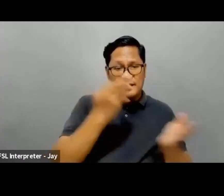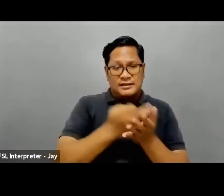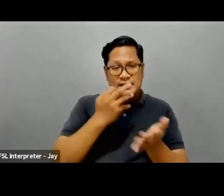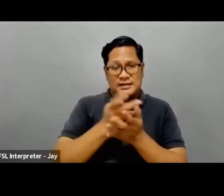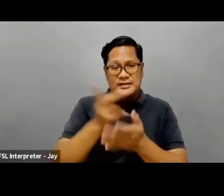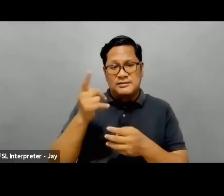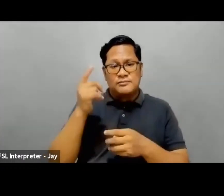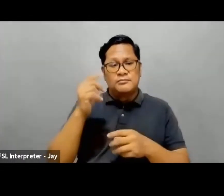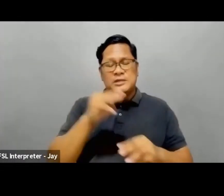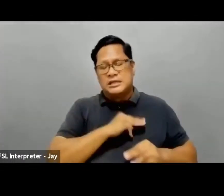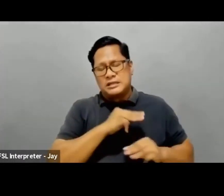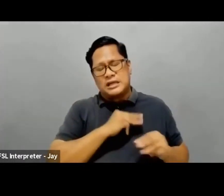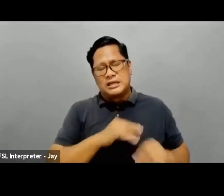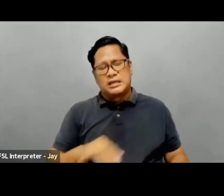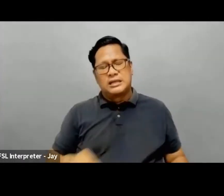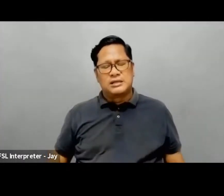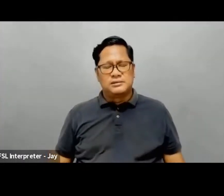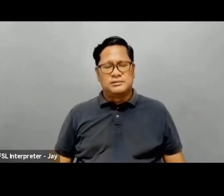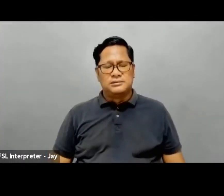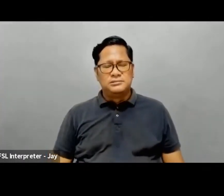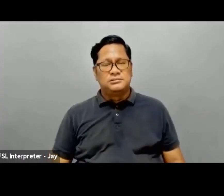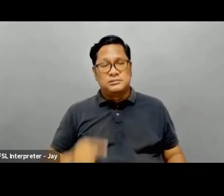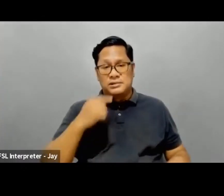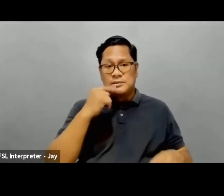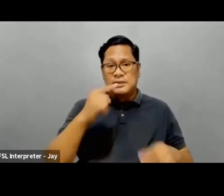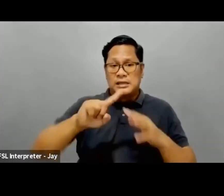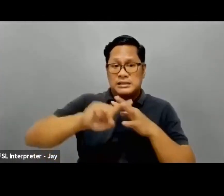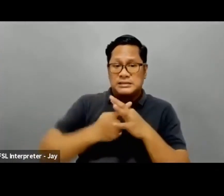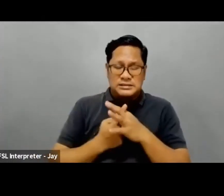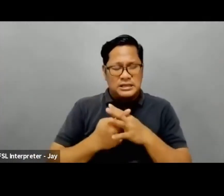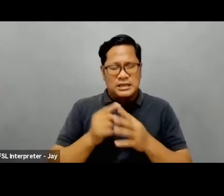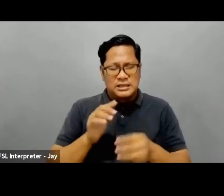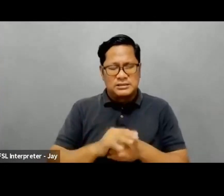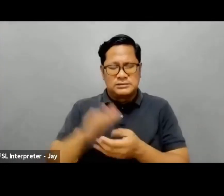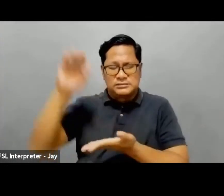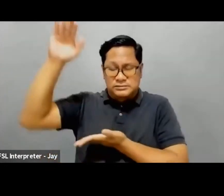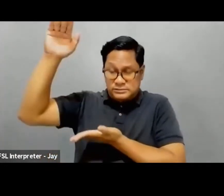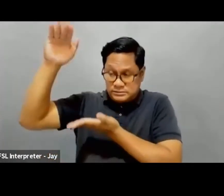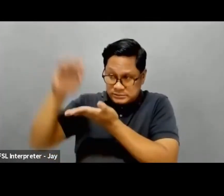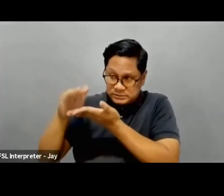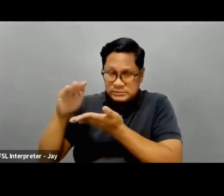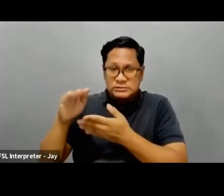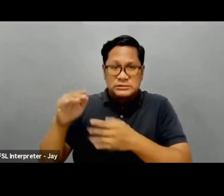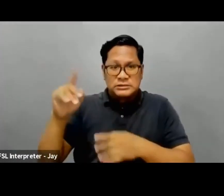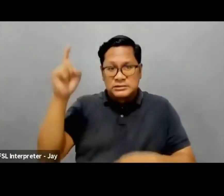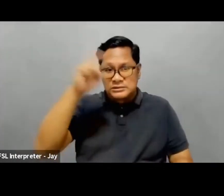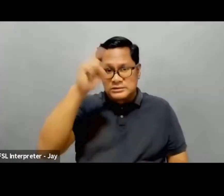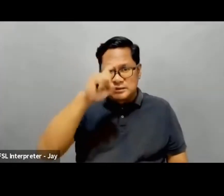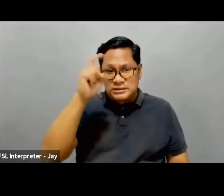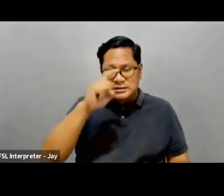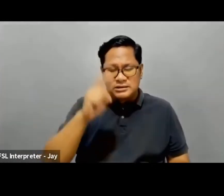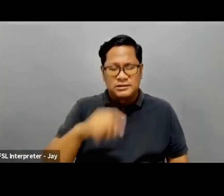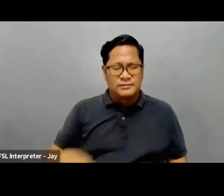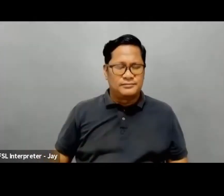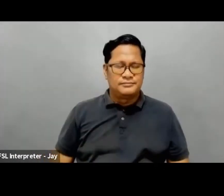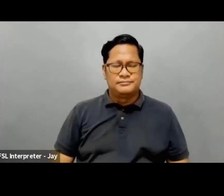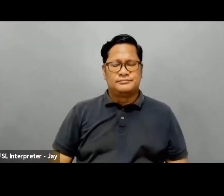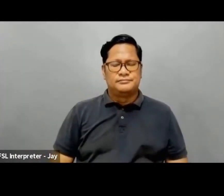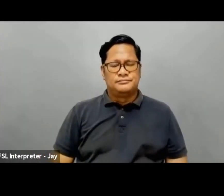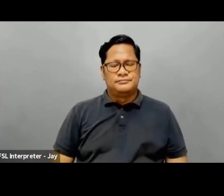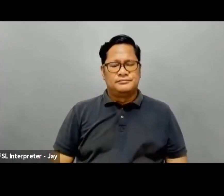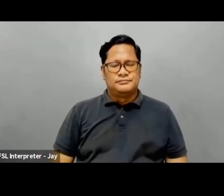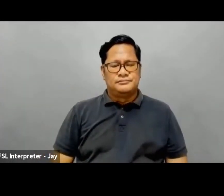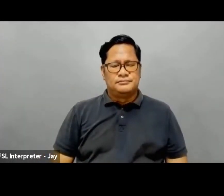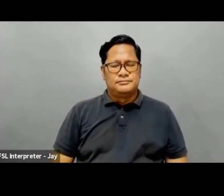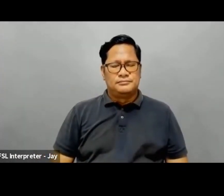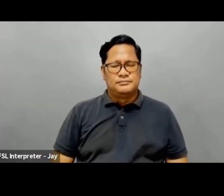agree. Start with defunding the intelligence, the military intelligence. No?